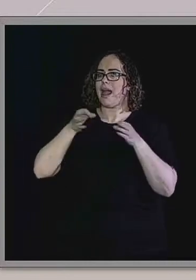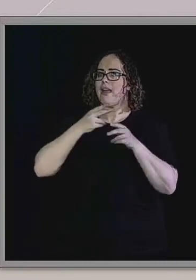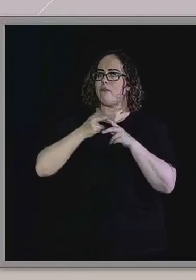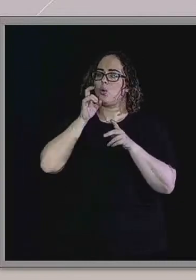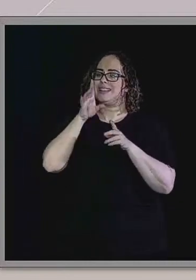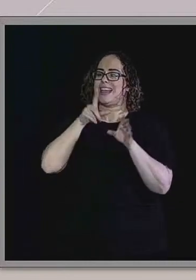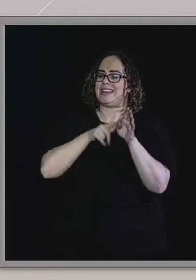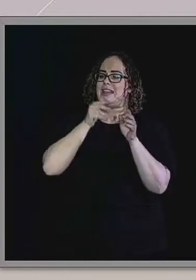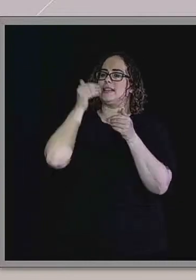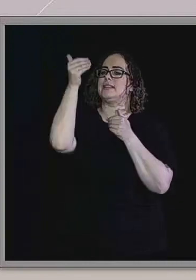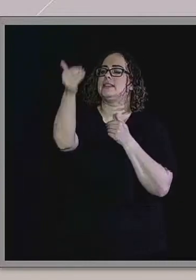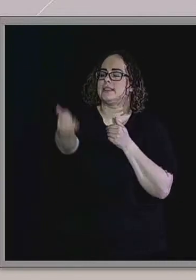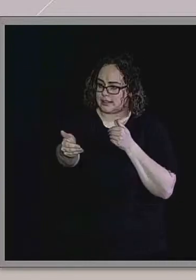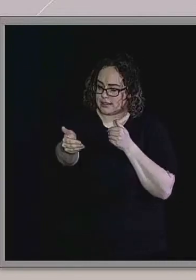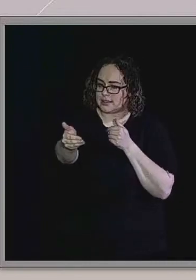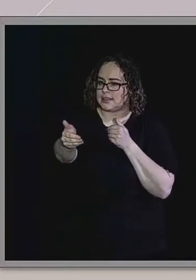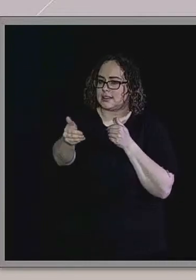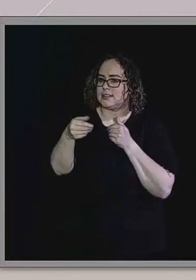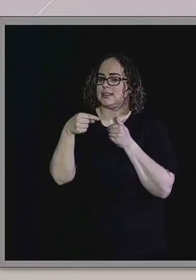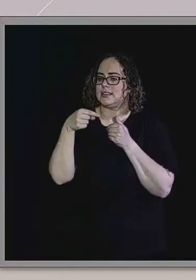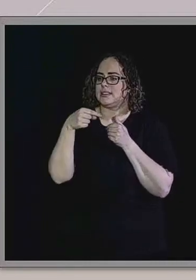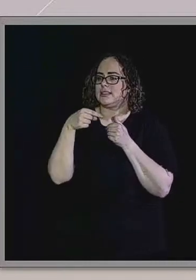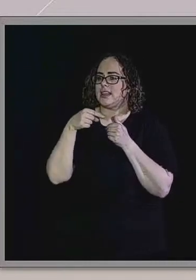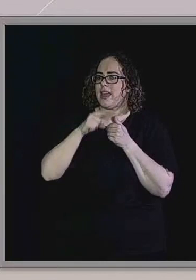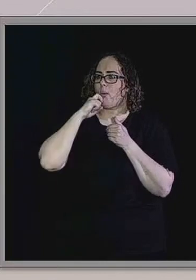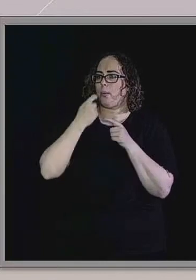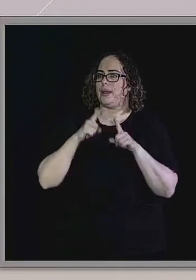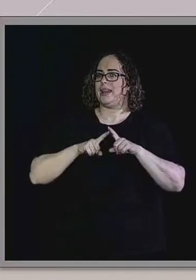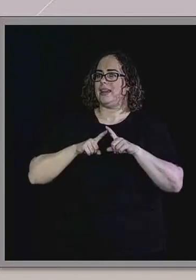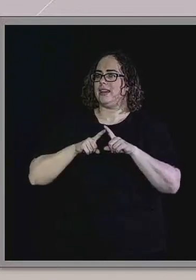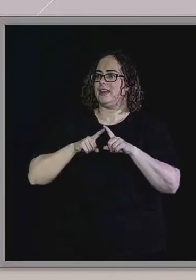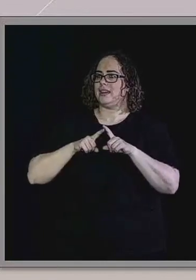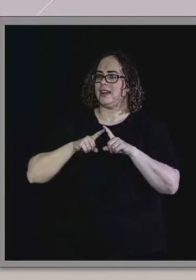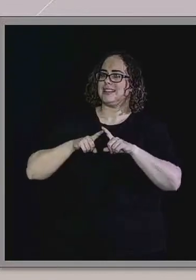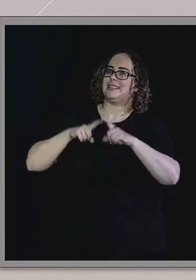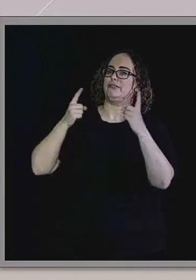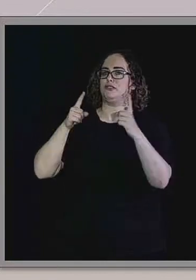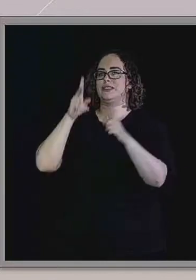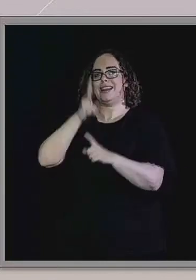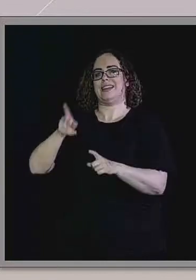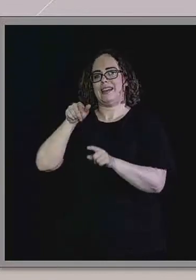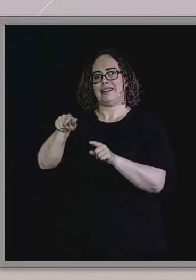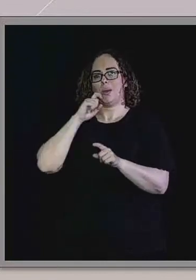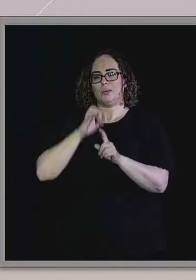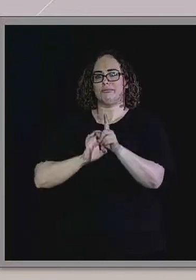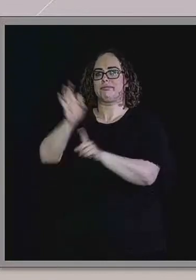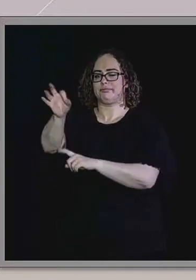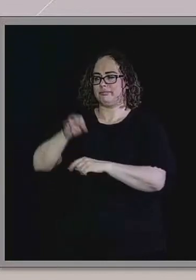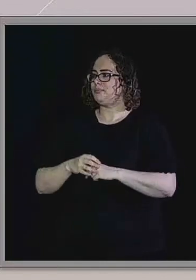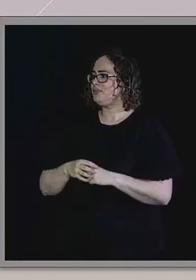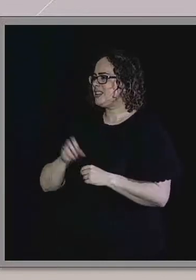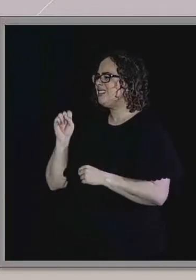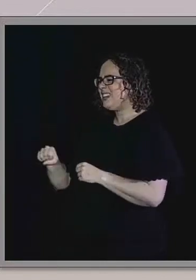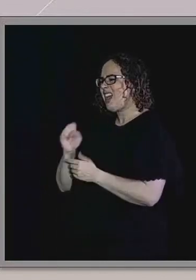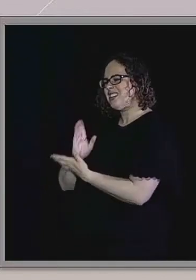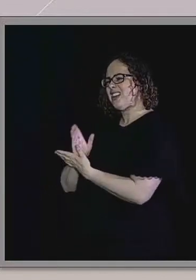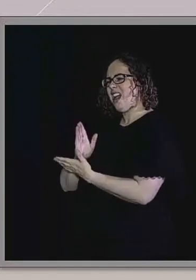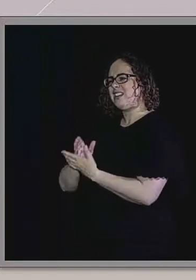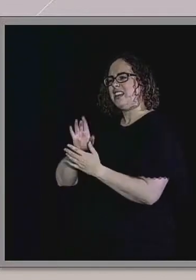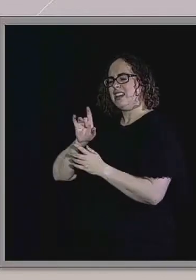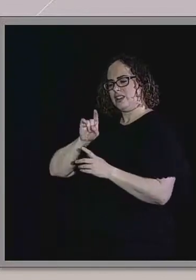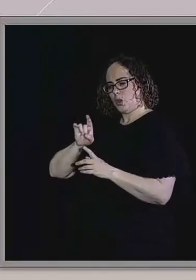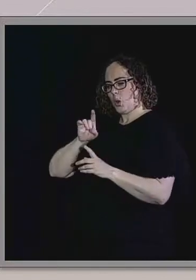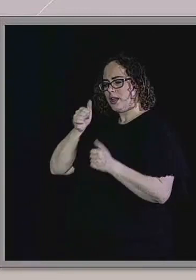it'll obviously be a different situation for the people of Roban. Absolutely. The next 10 years are kind of great